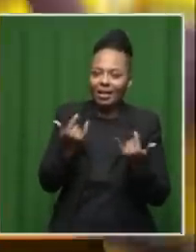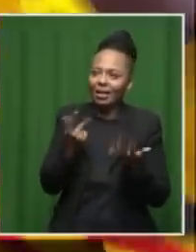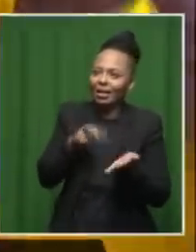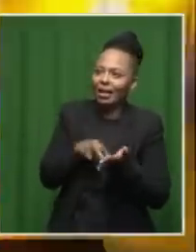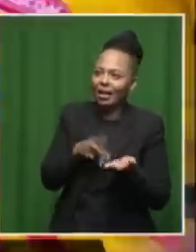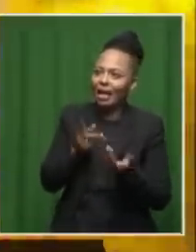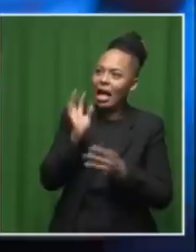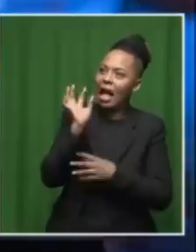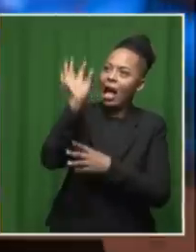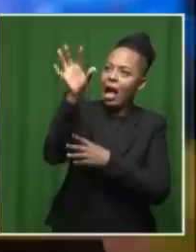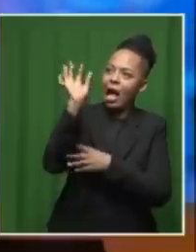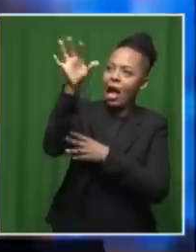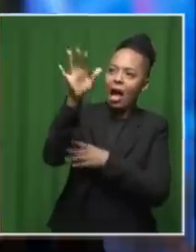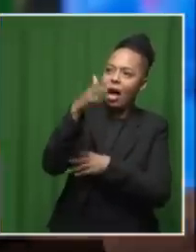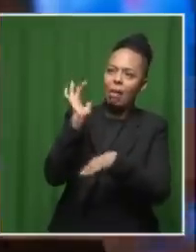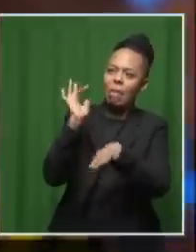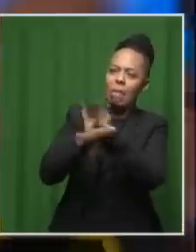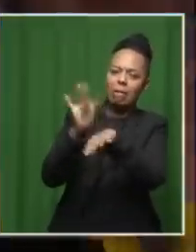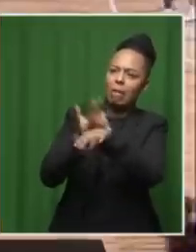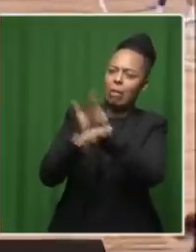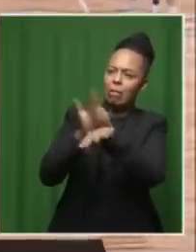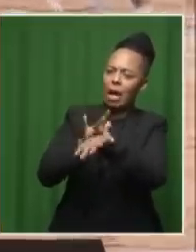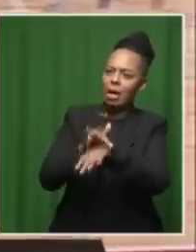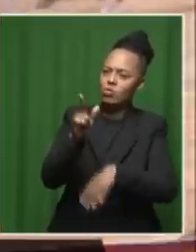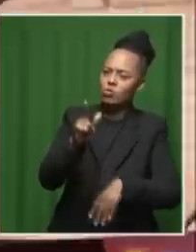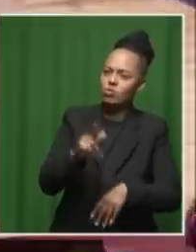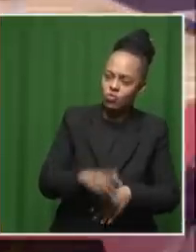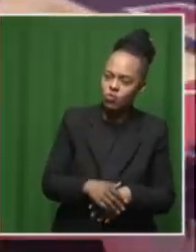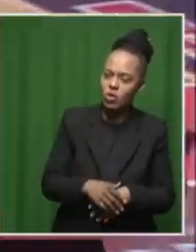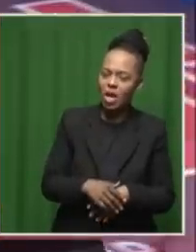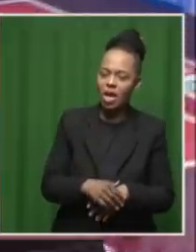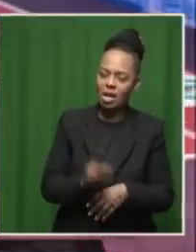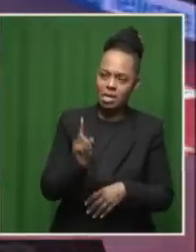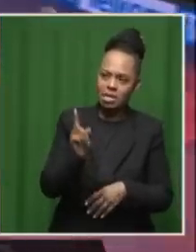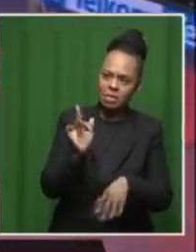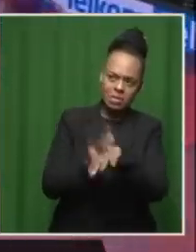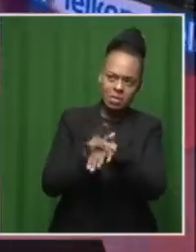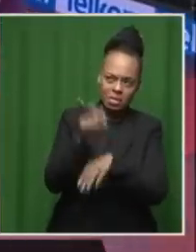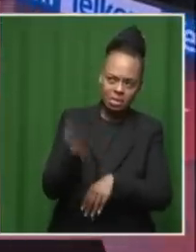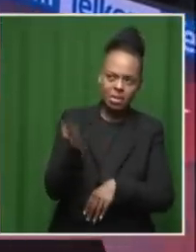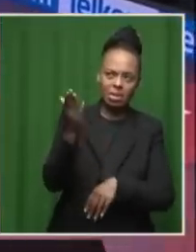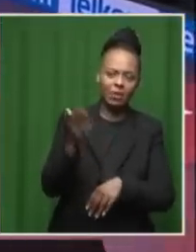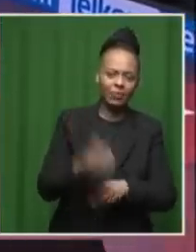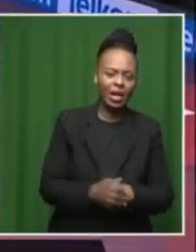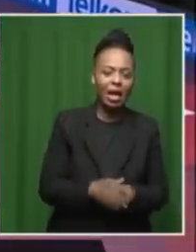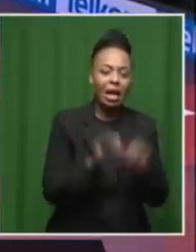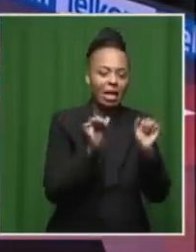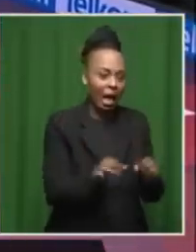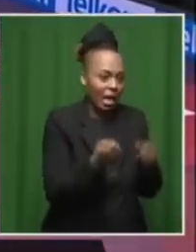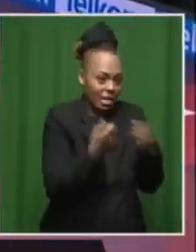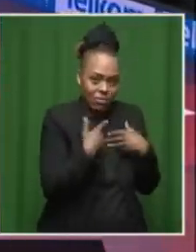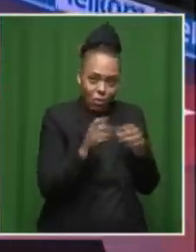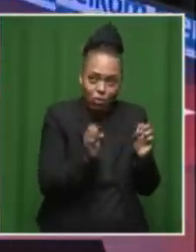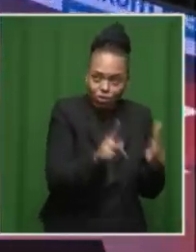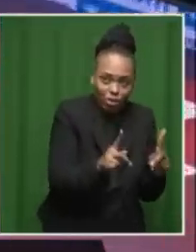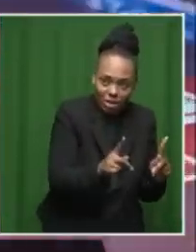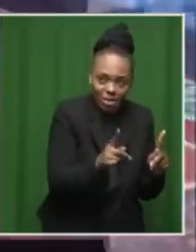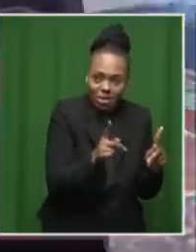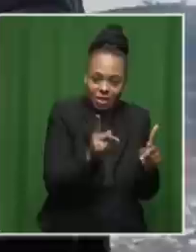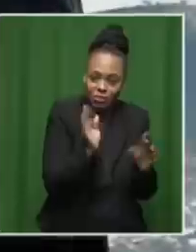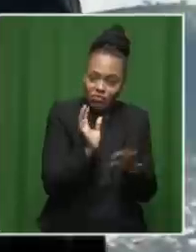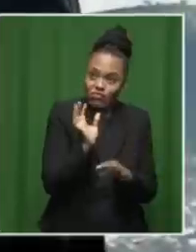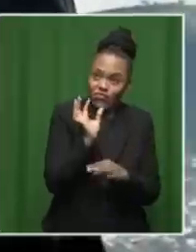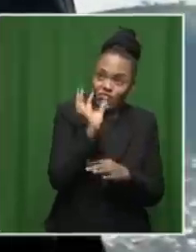really just came to life and you saw it. Oh, thanks. I think when I got given every opportunity to go on court, I just knew I had